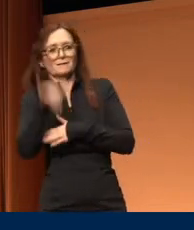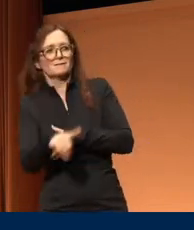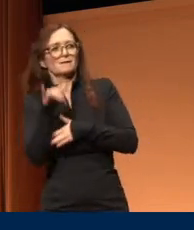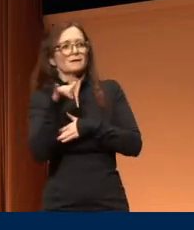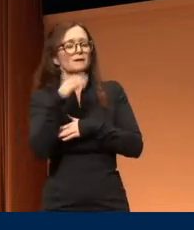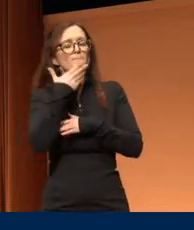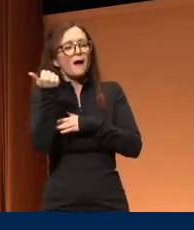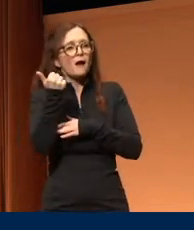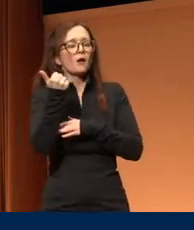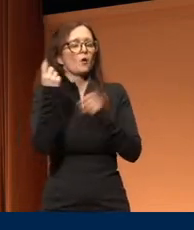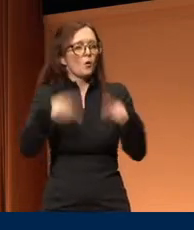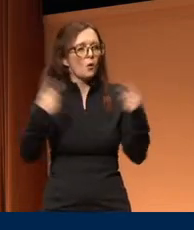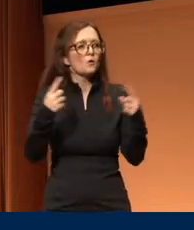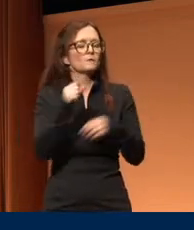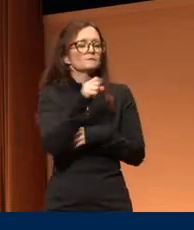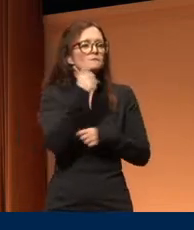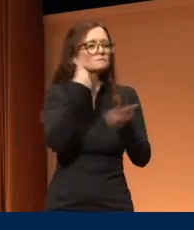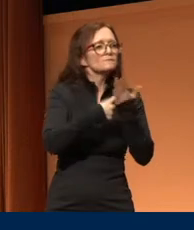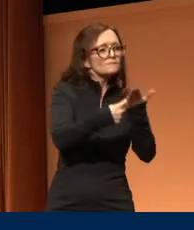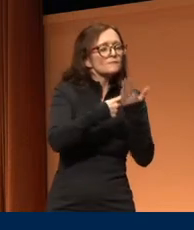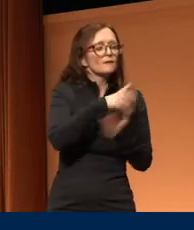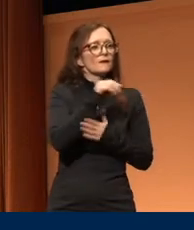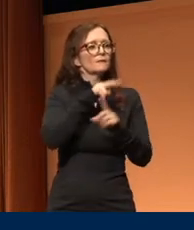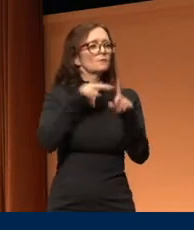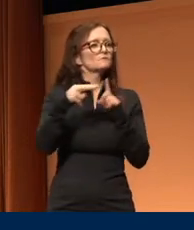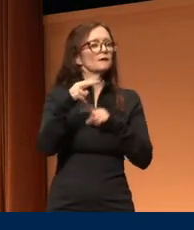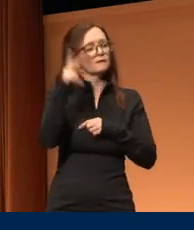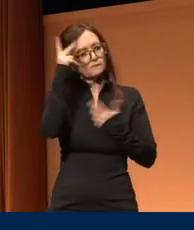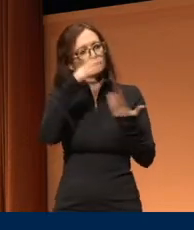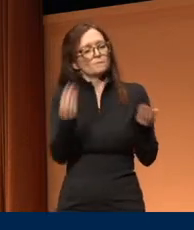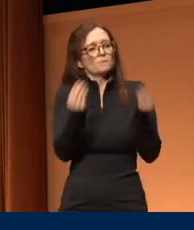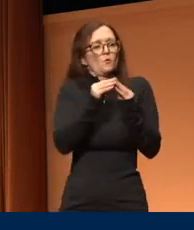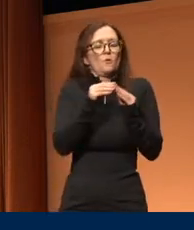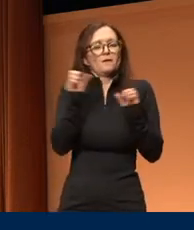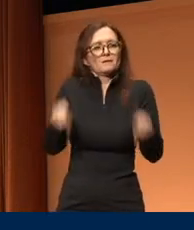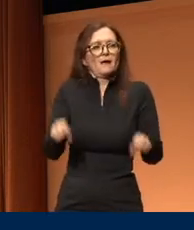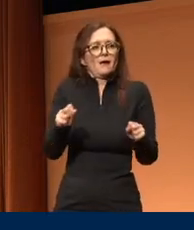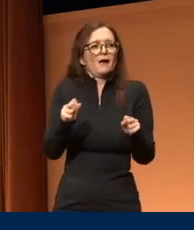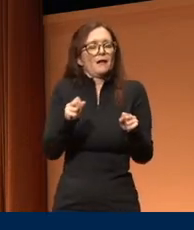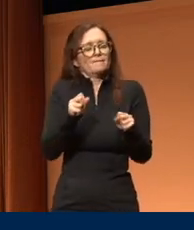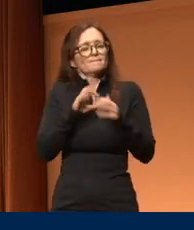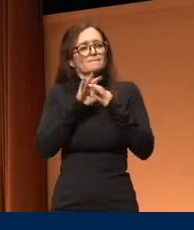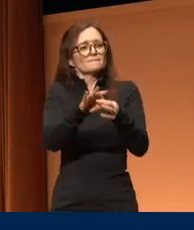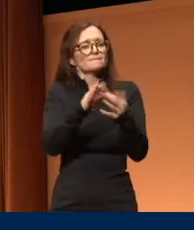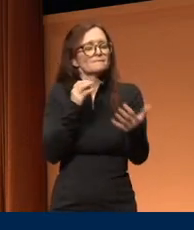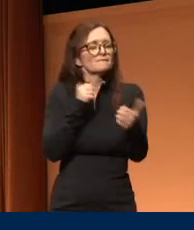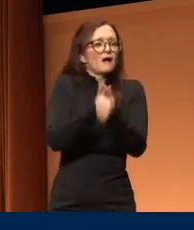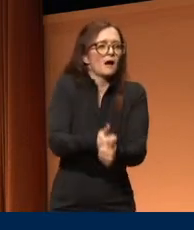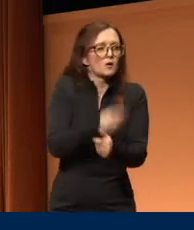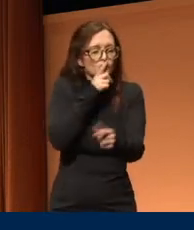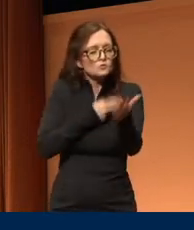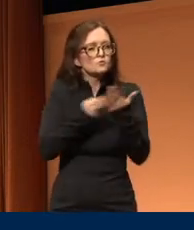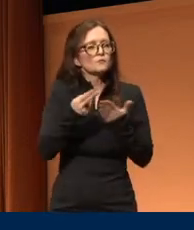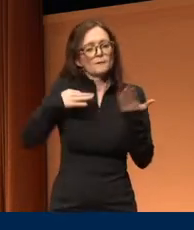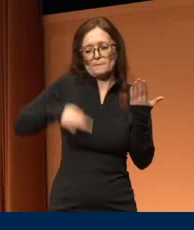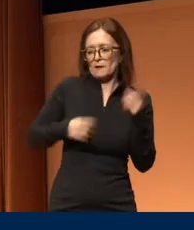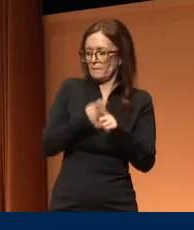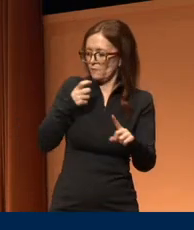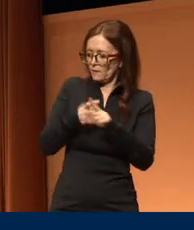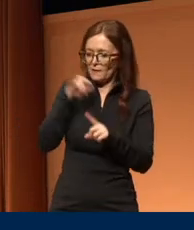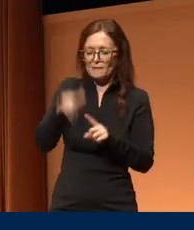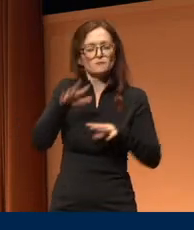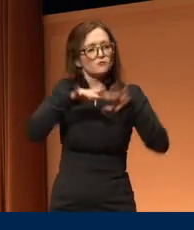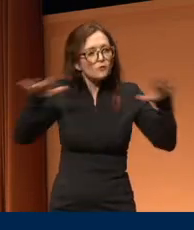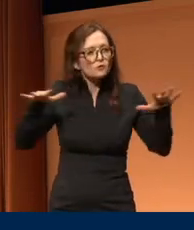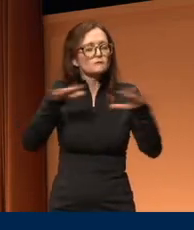better argument, as Habermas puts it. It is also more likely to be conducive to truth when it benefits from the cognitive